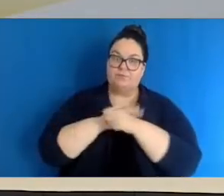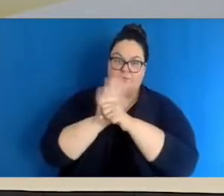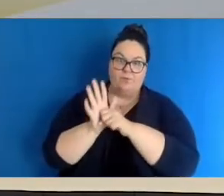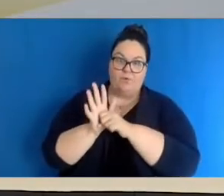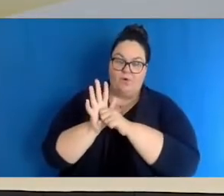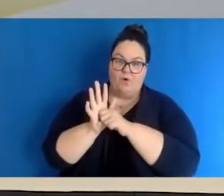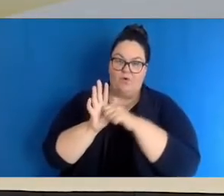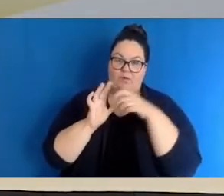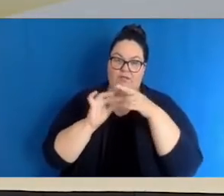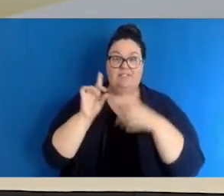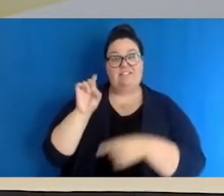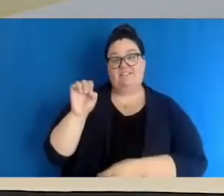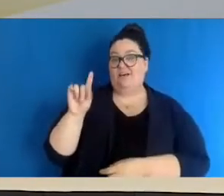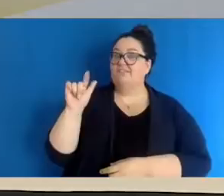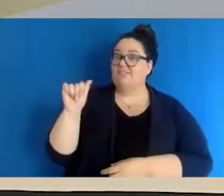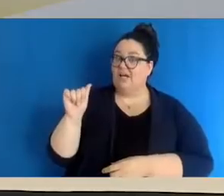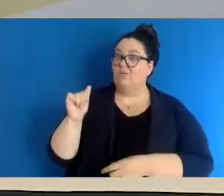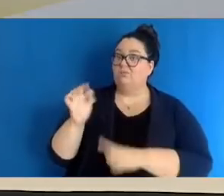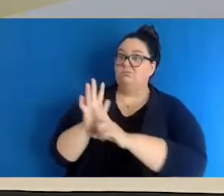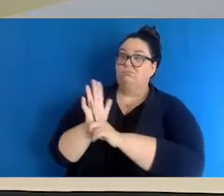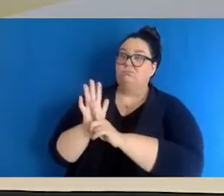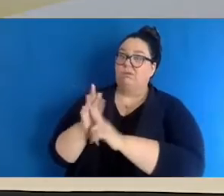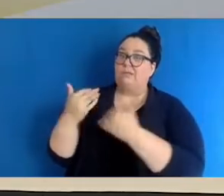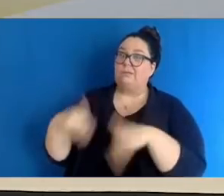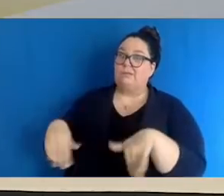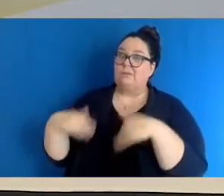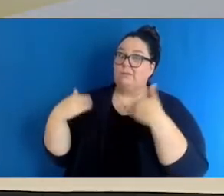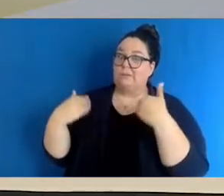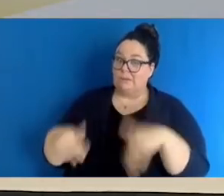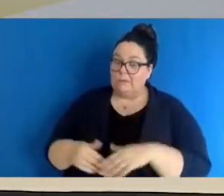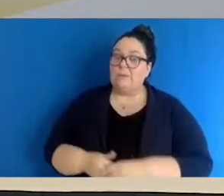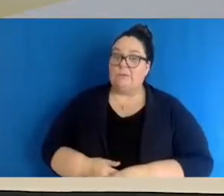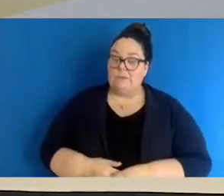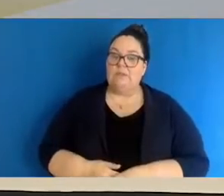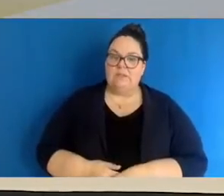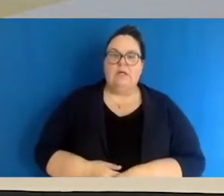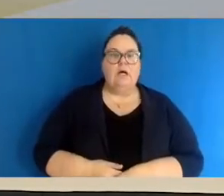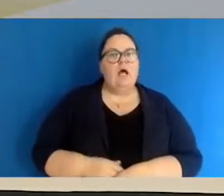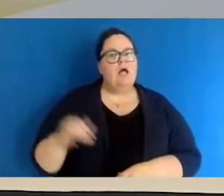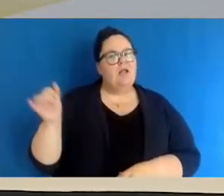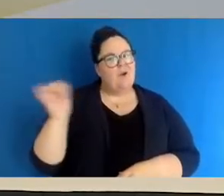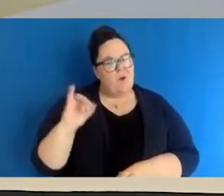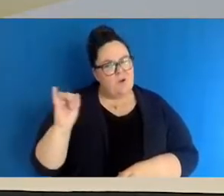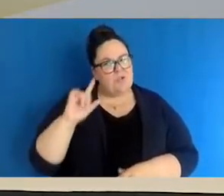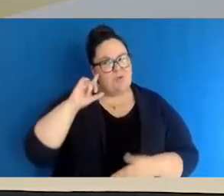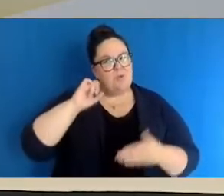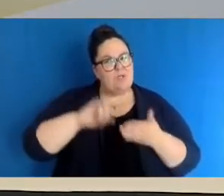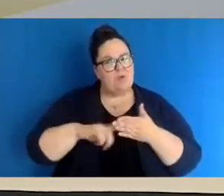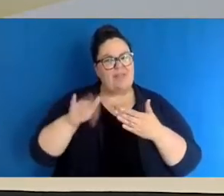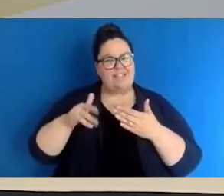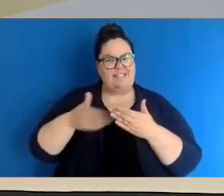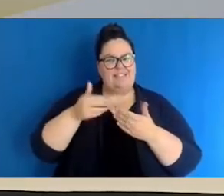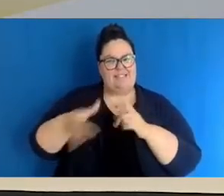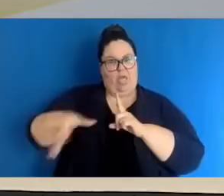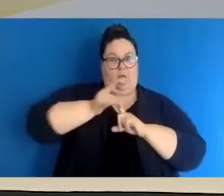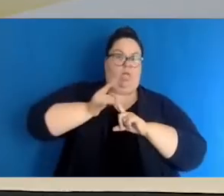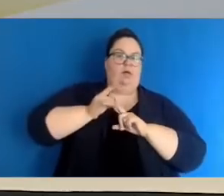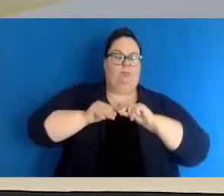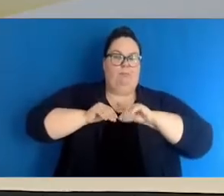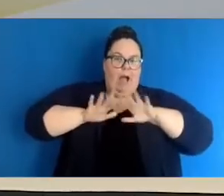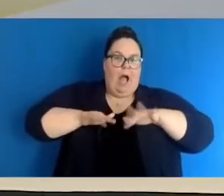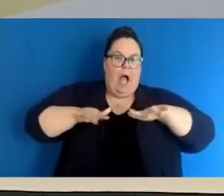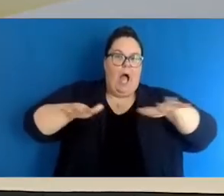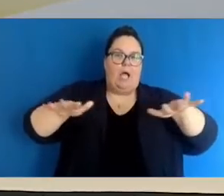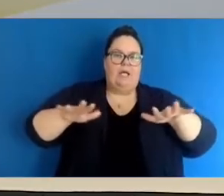I mentioned, the Delta variant has become the most dominant strain of COVID-19 in the country and is proving to be highly contagious with increased